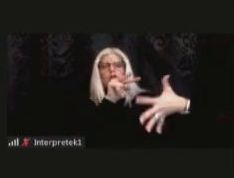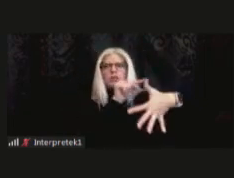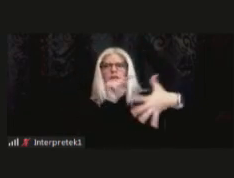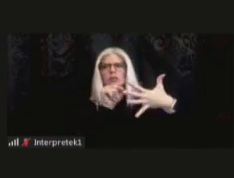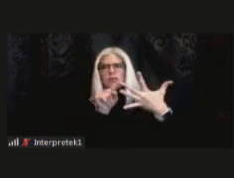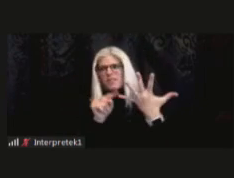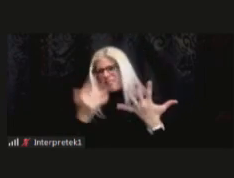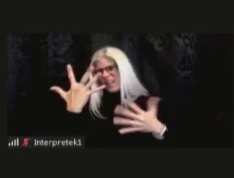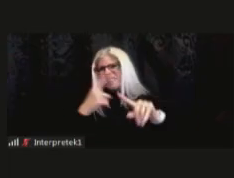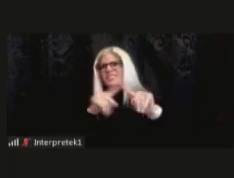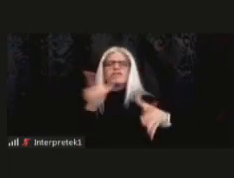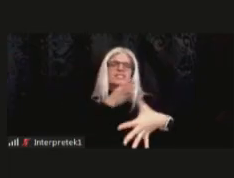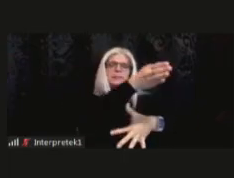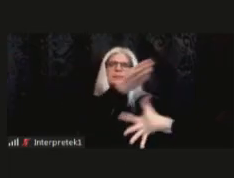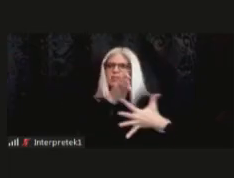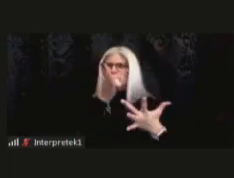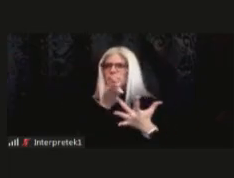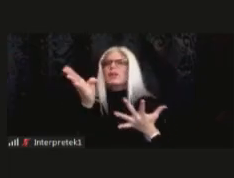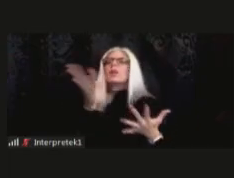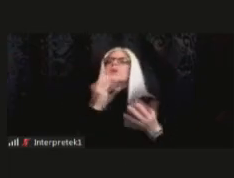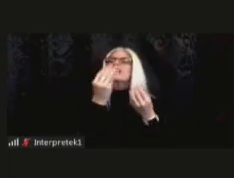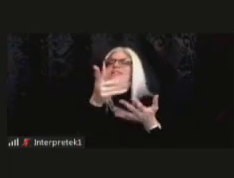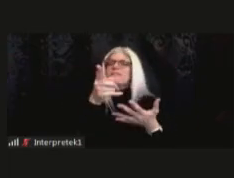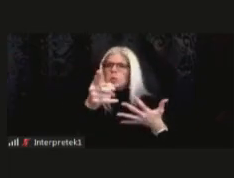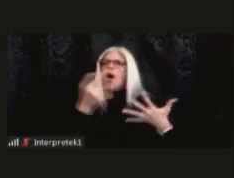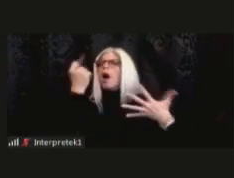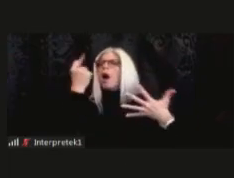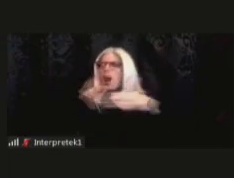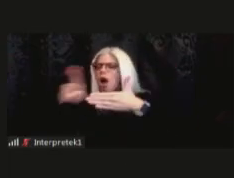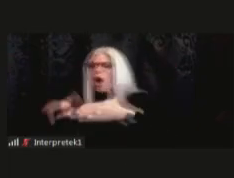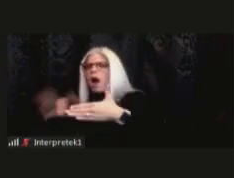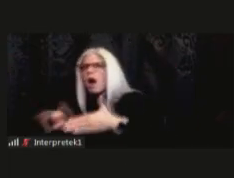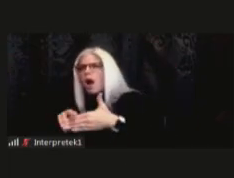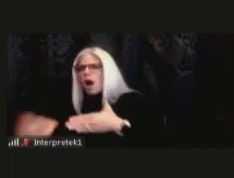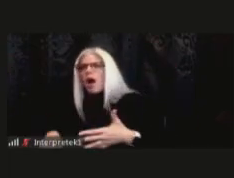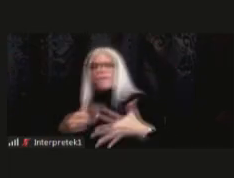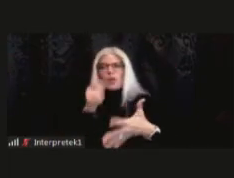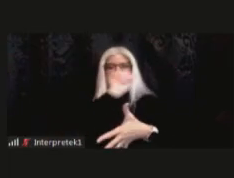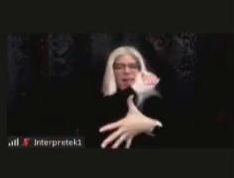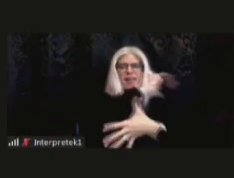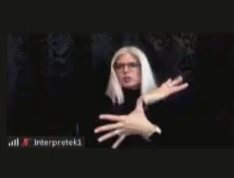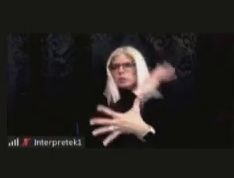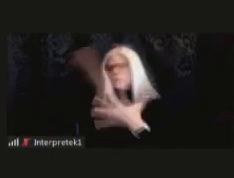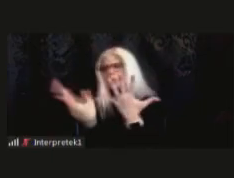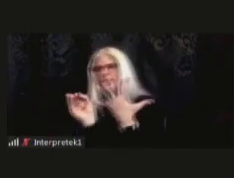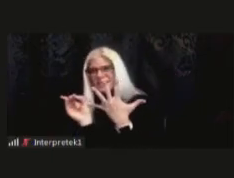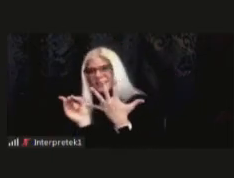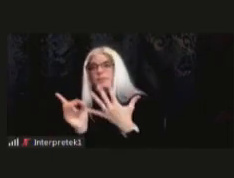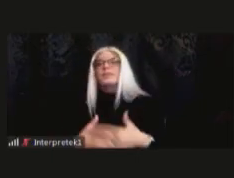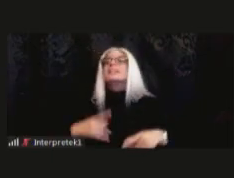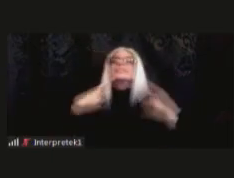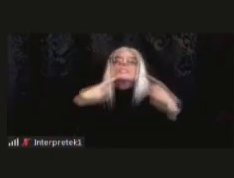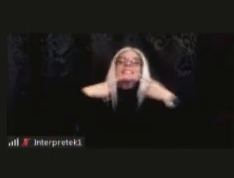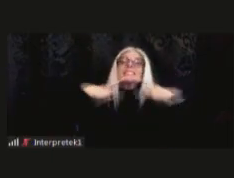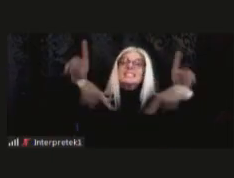will offer output indicators that can be scaled from A to D. A successful campaign has both strong awareness